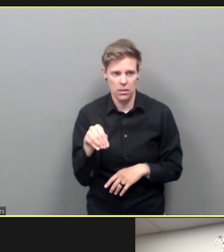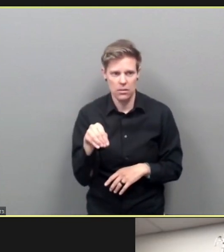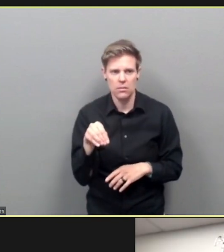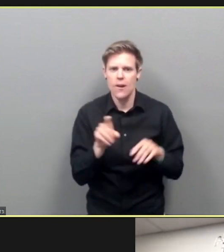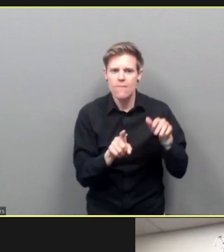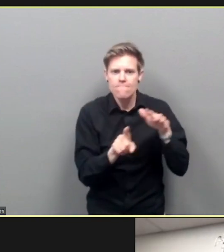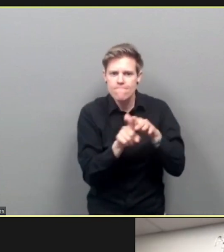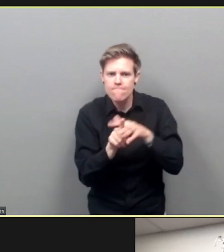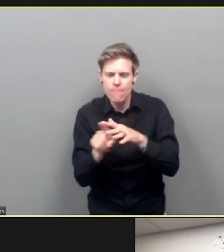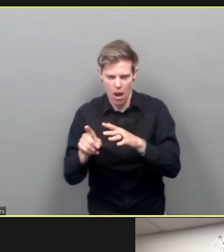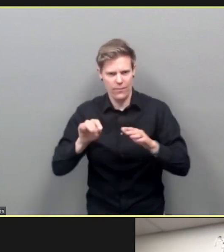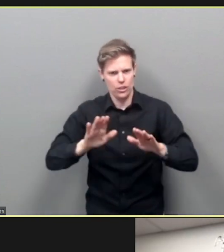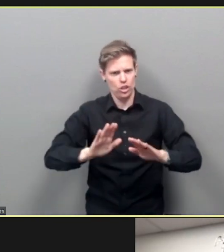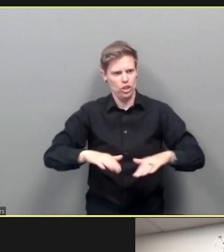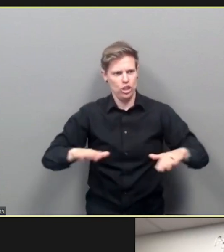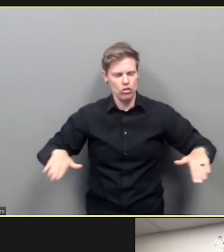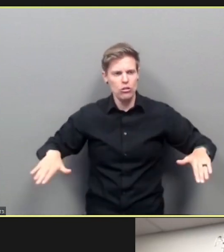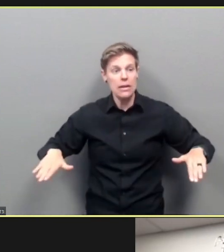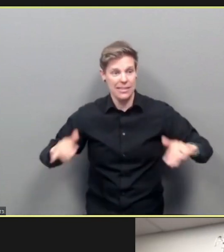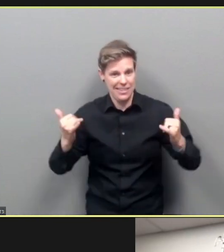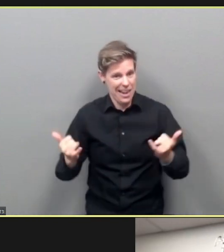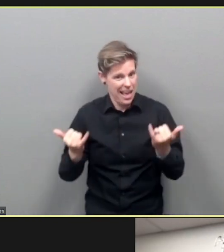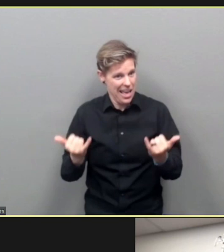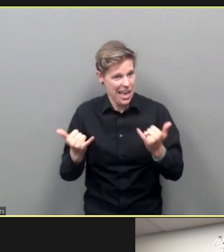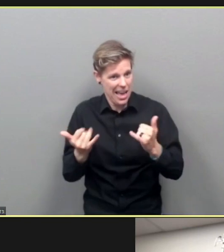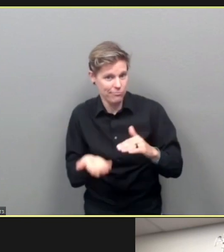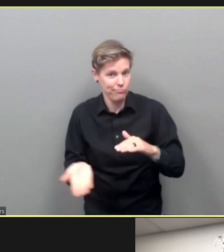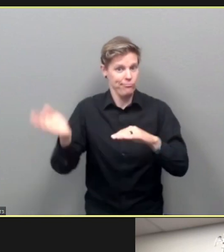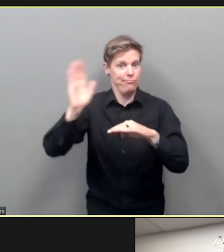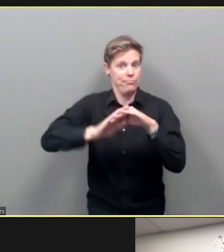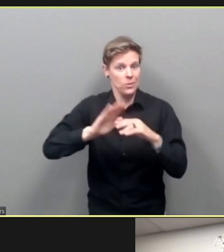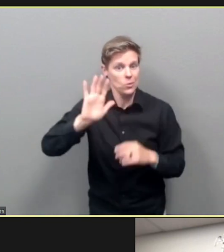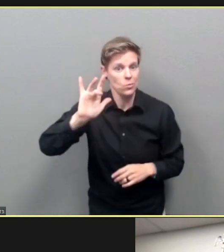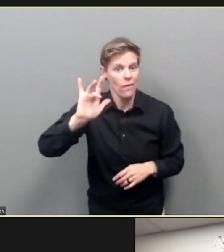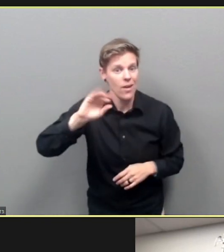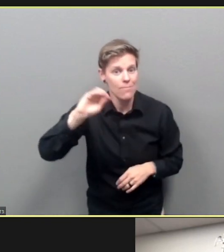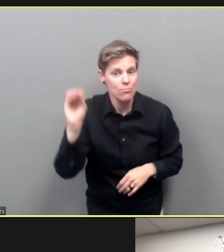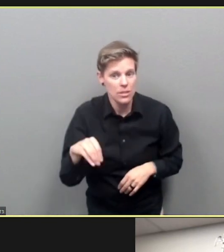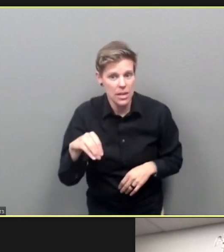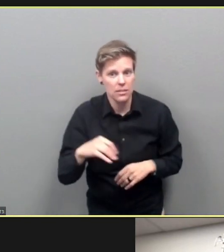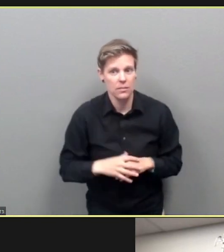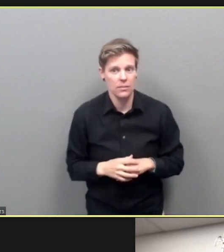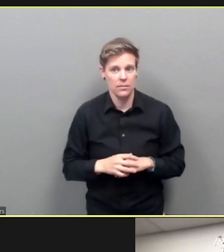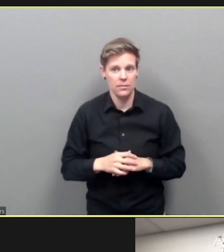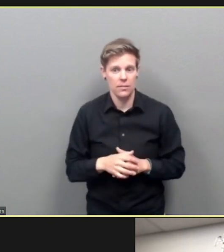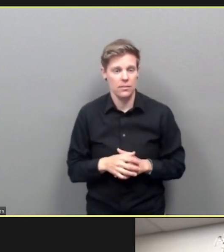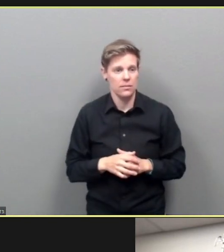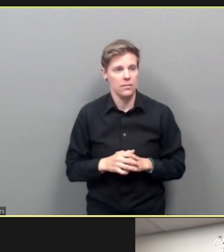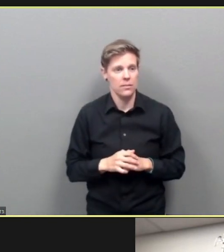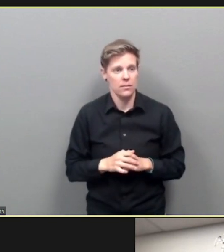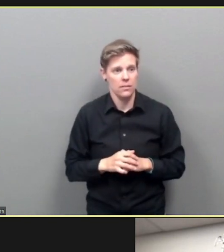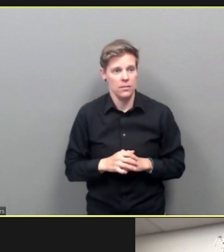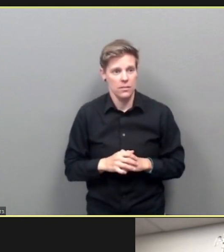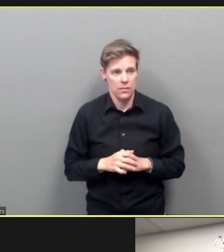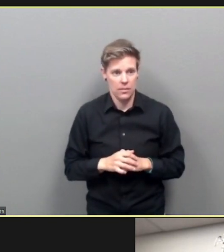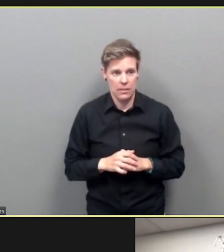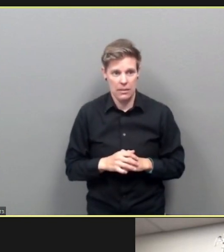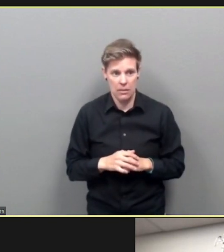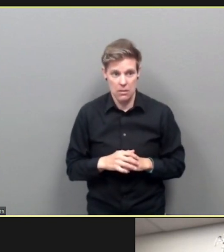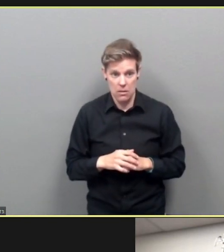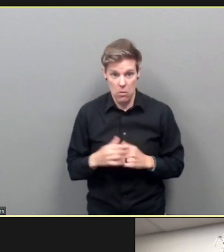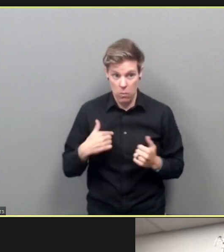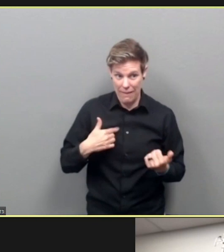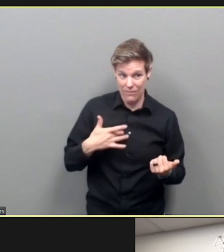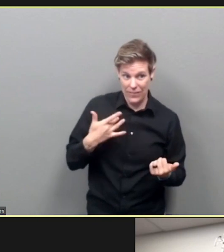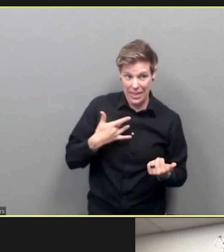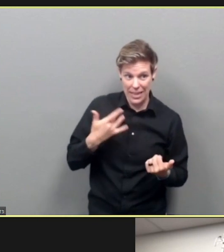little over 25% in the last week. And I wanted to double check, do we consider that to be because of Delta,